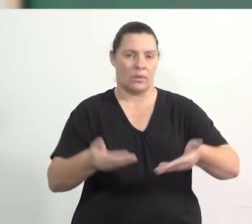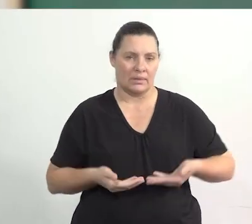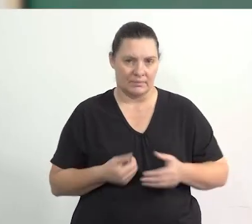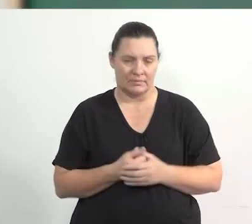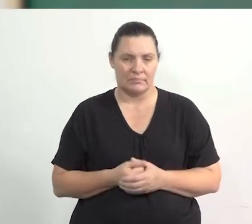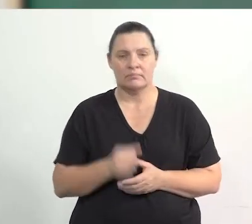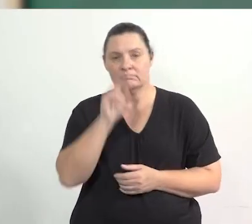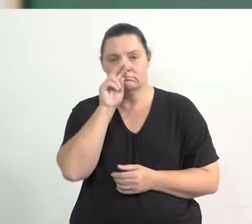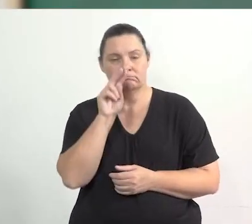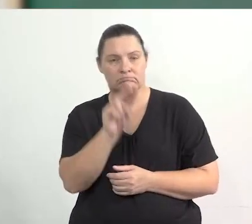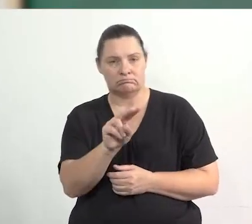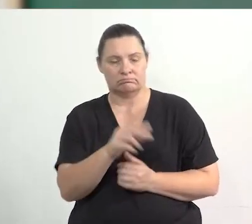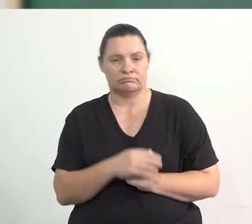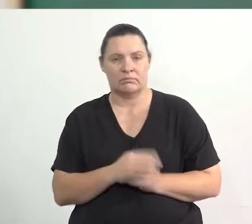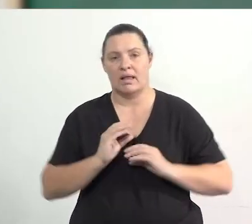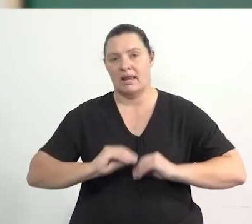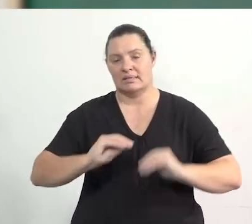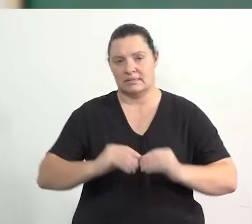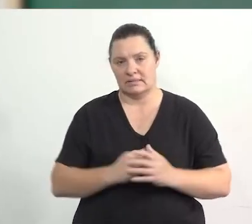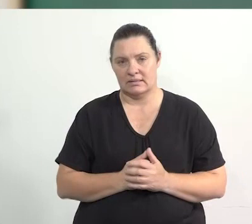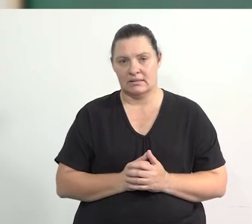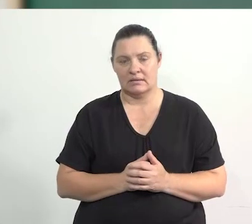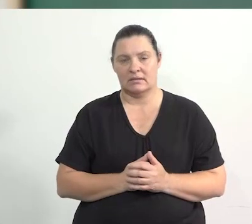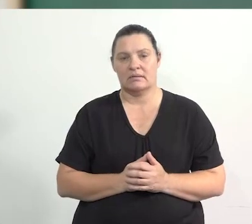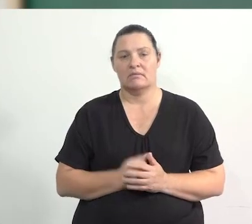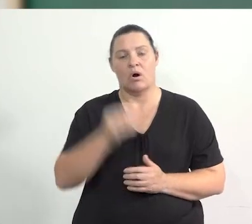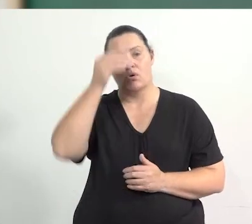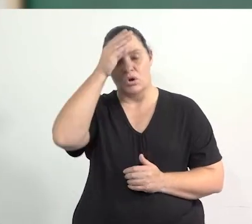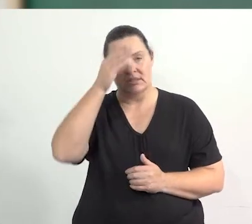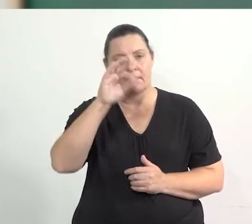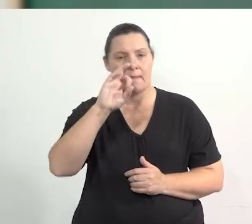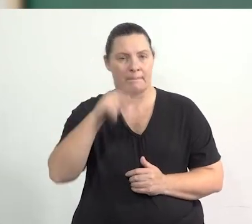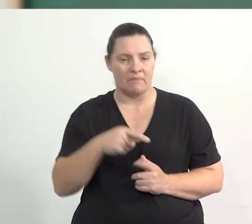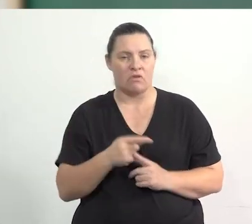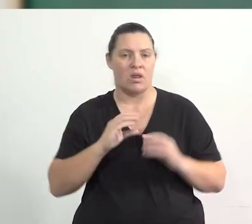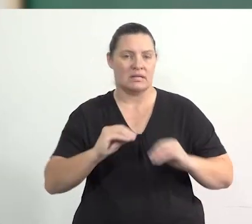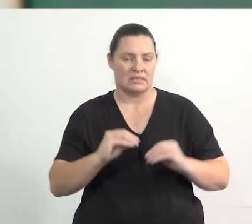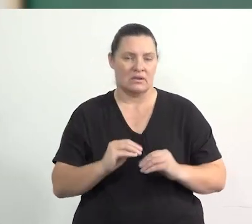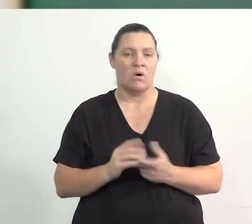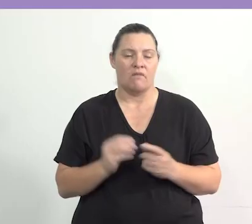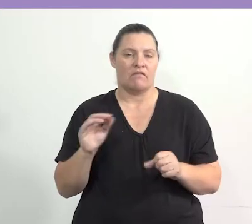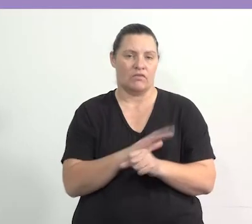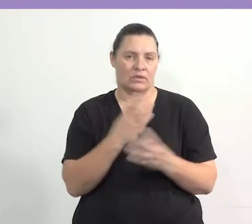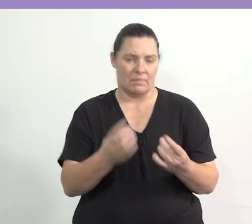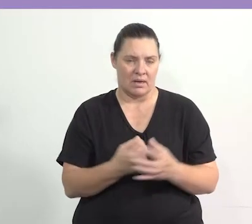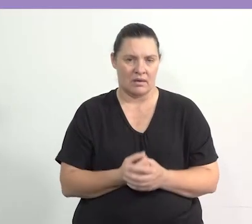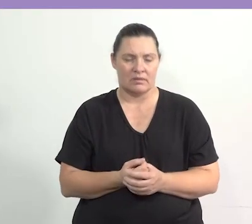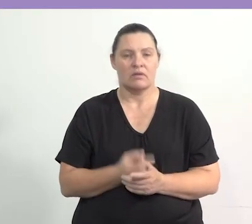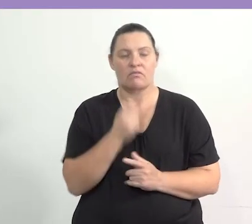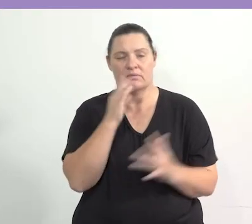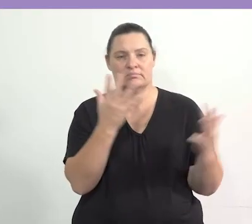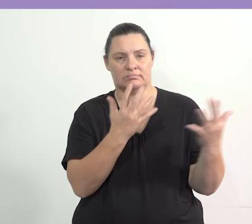Welcome back, and let's look at now our lesson. So let's look at the concept map of our lesson today, integers. We are going to start